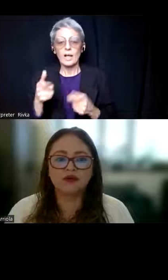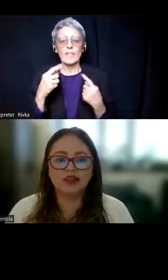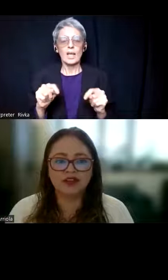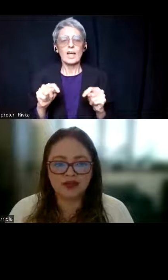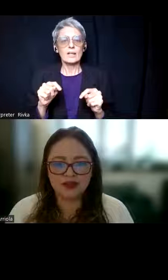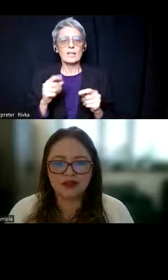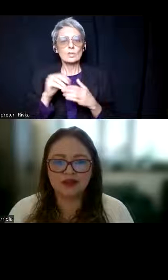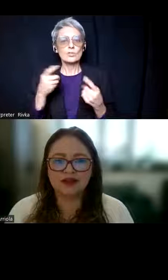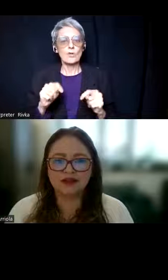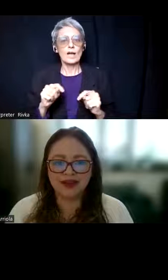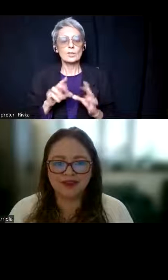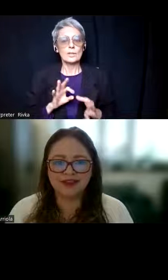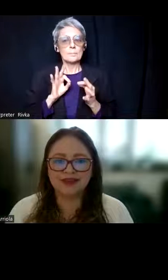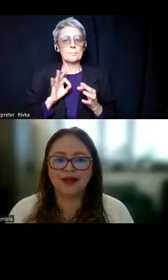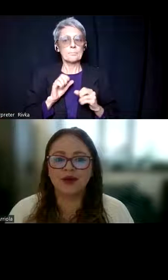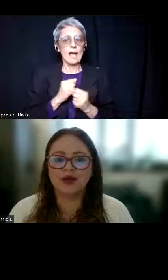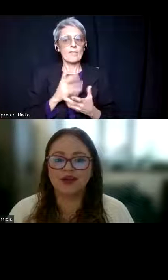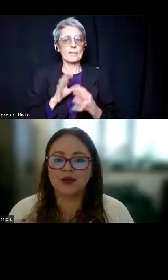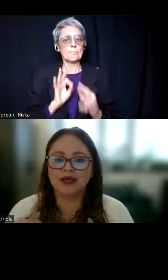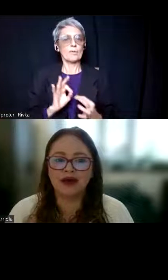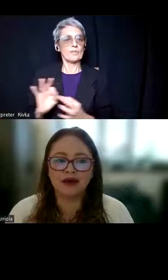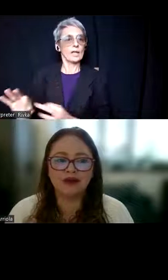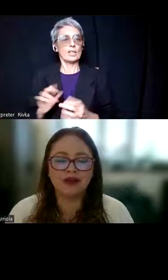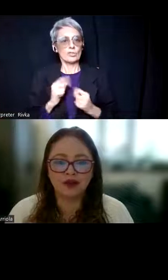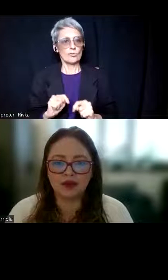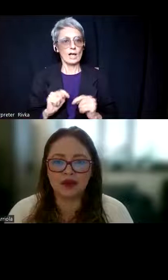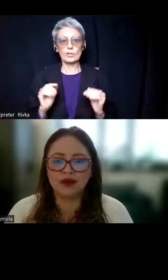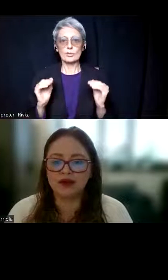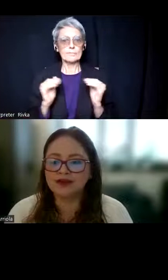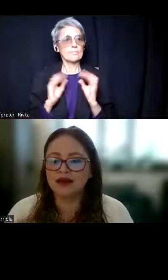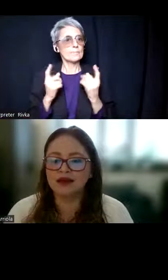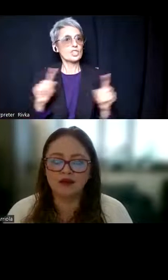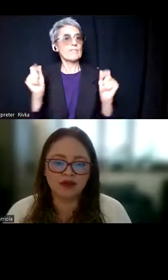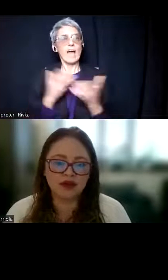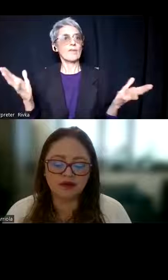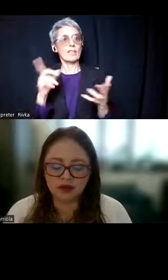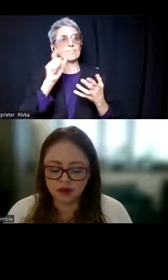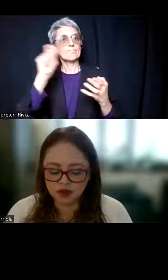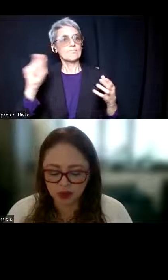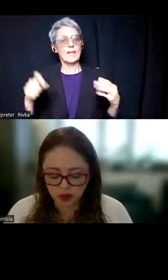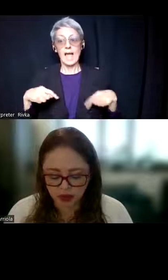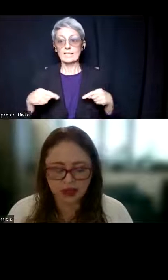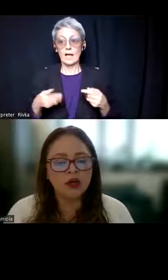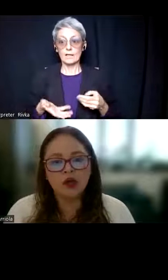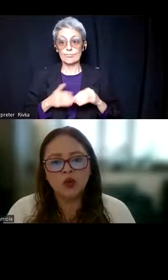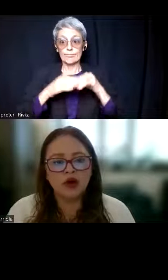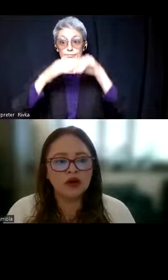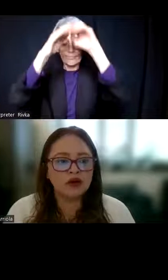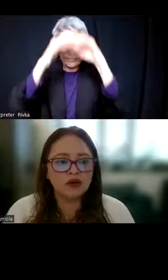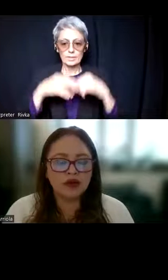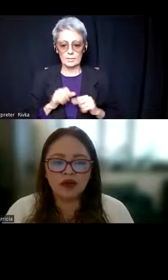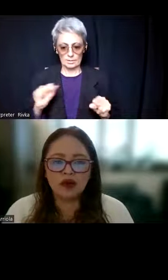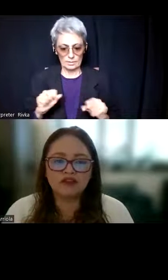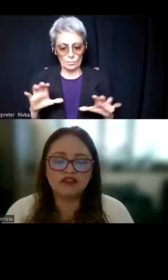those perfectionistic strategies, right? I'm going to try to meet every single thing. Their anxiety levels kind of go to a point